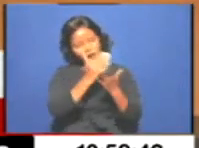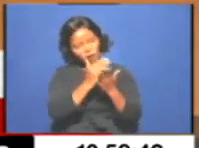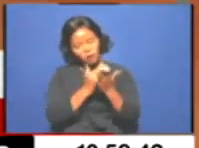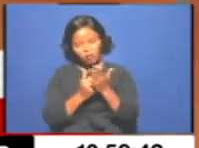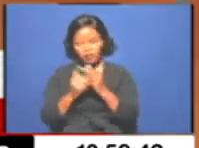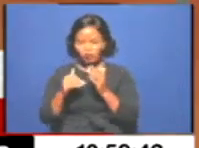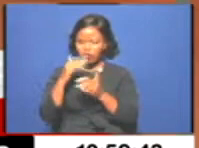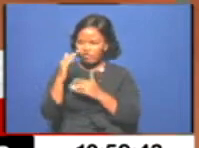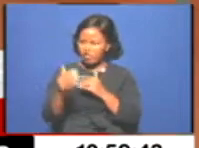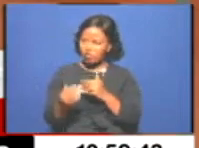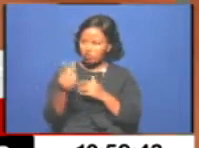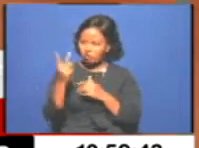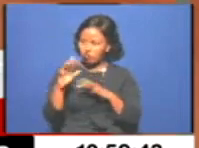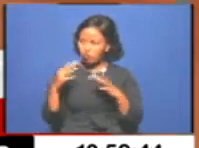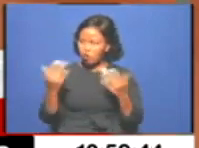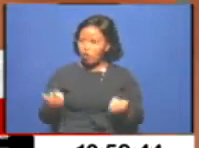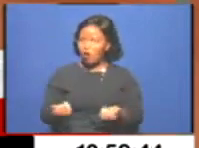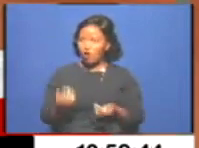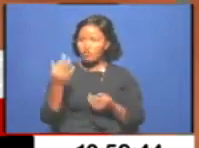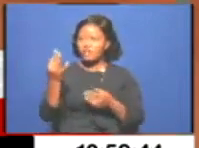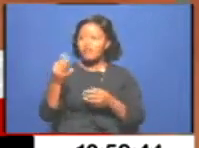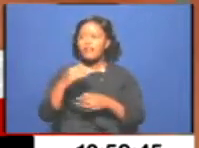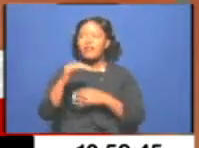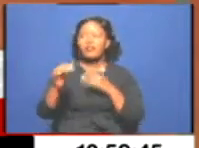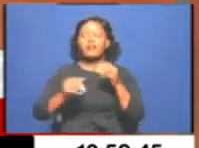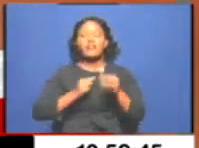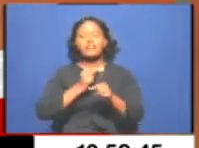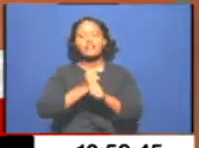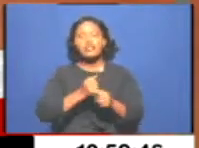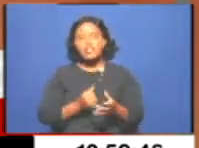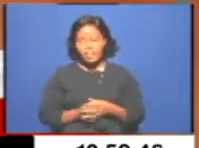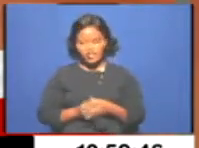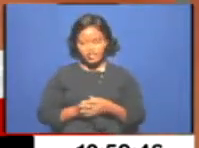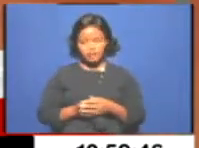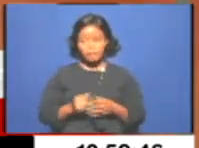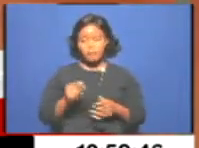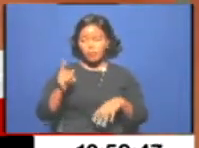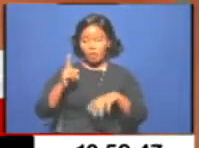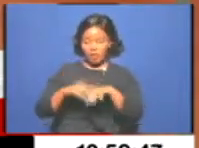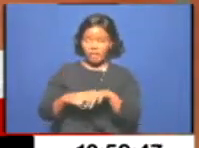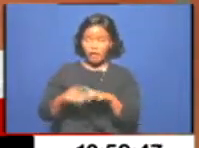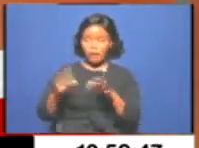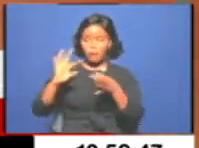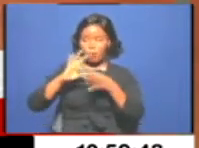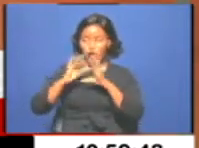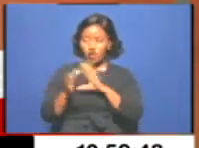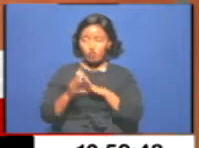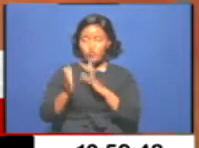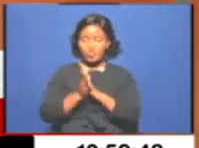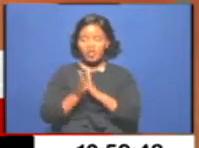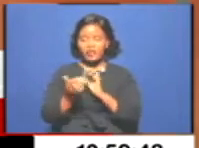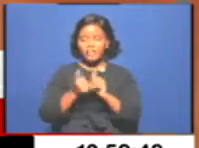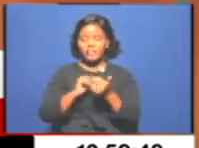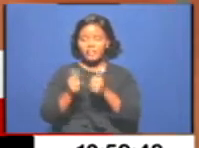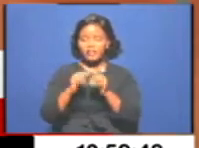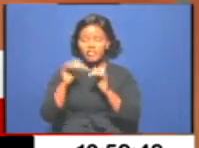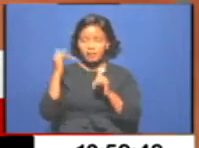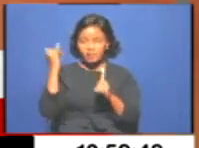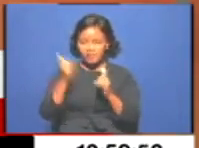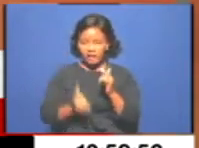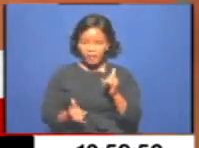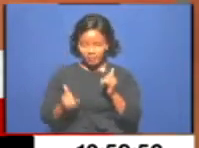2 to 3 years. Well, by the way, an Olympiad is a period by the time one Olympic Games ends until the other one, which means